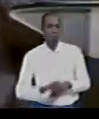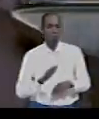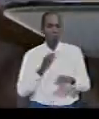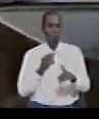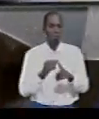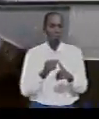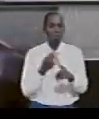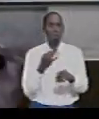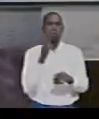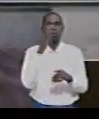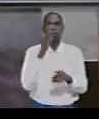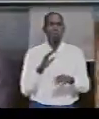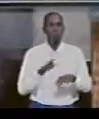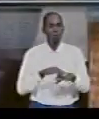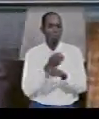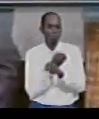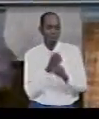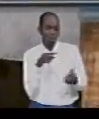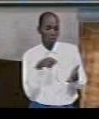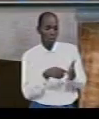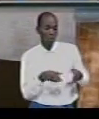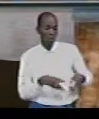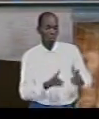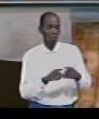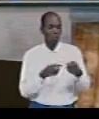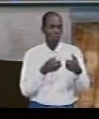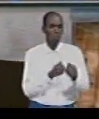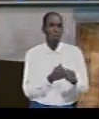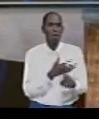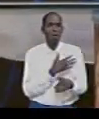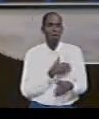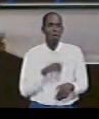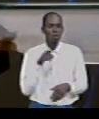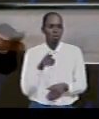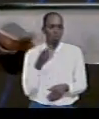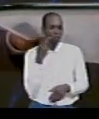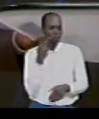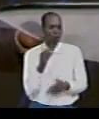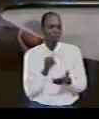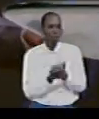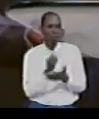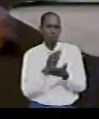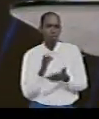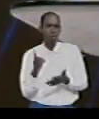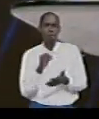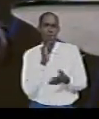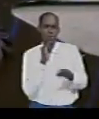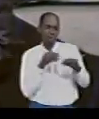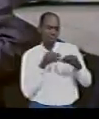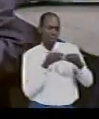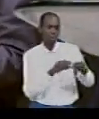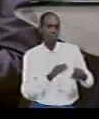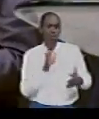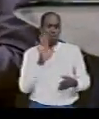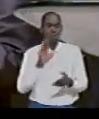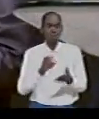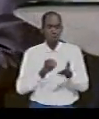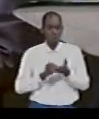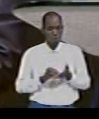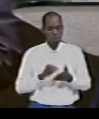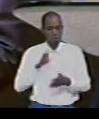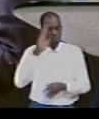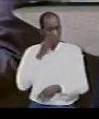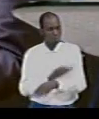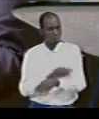that this is the way to go. And you see that somebody is leading that child astray, and is telling that